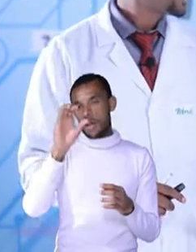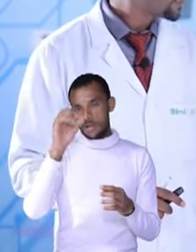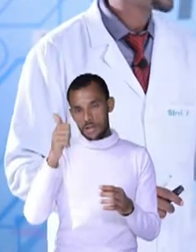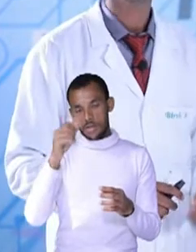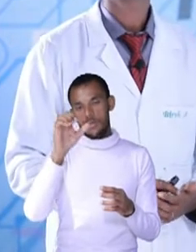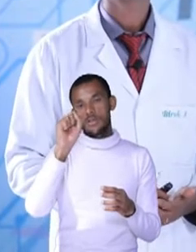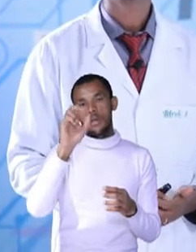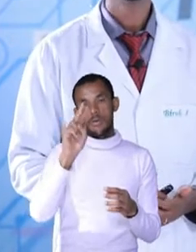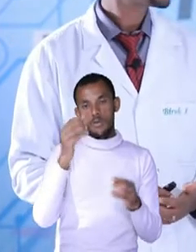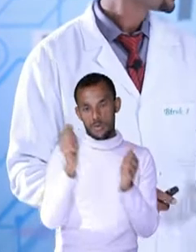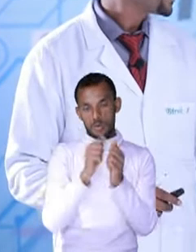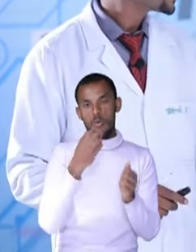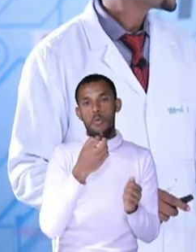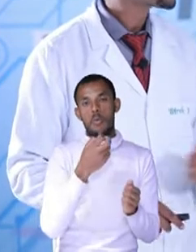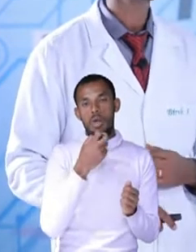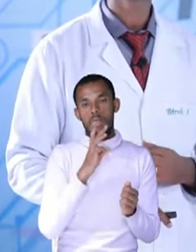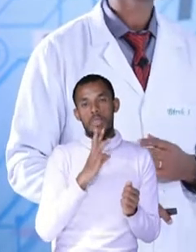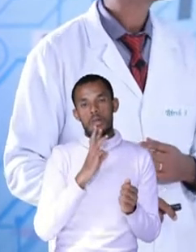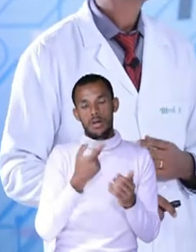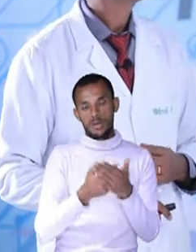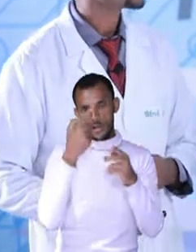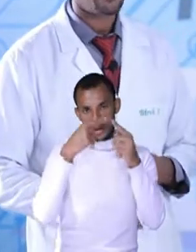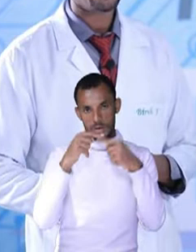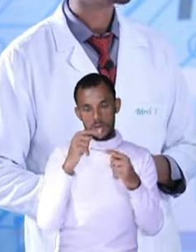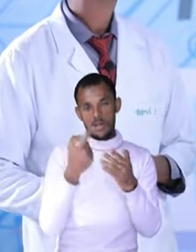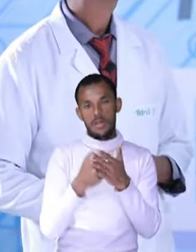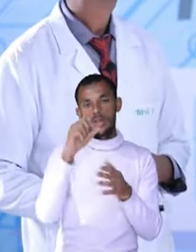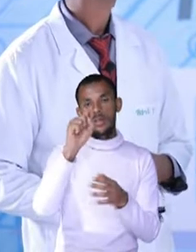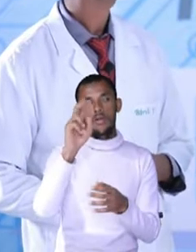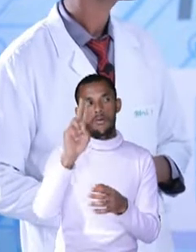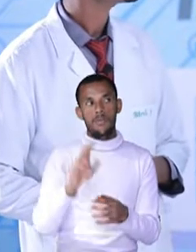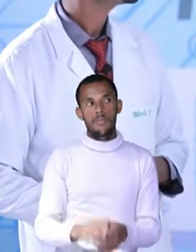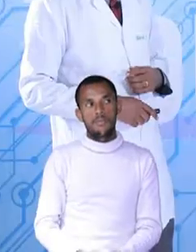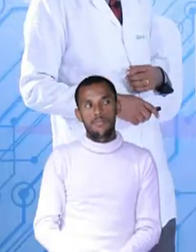water, gypsum, exists in the forms of sulfates.